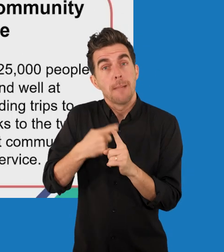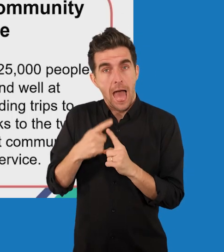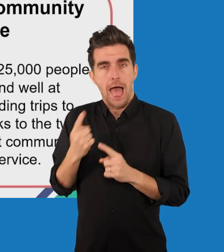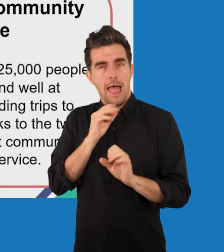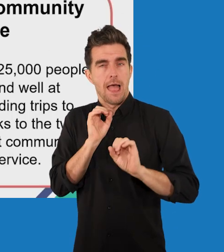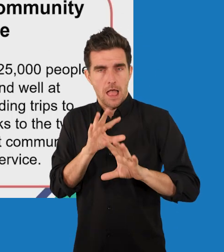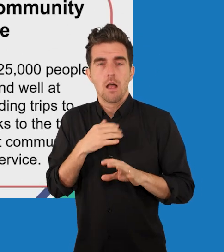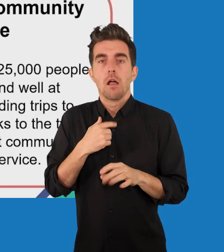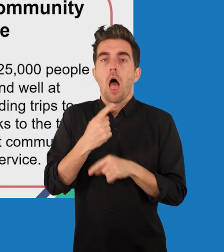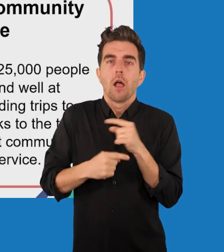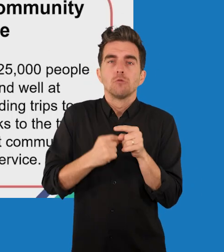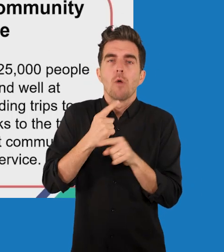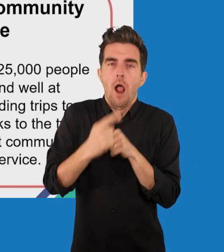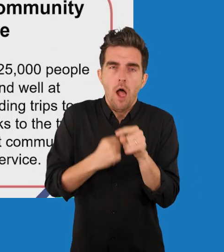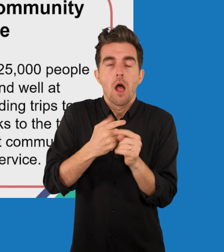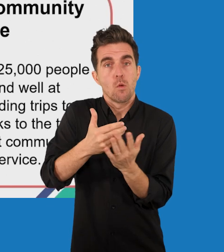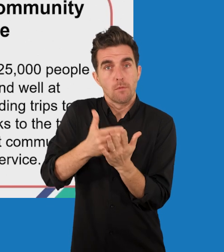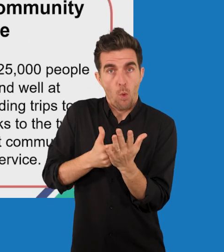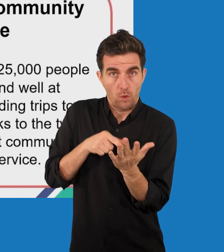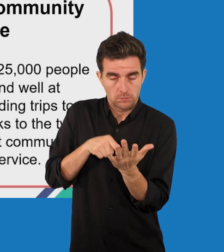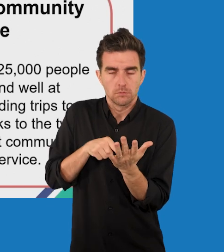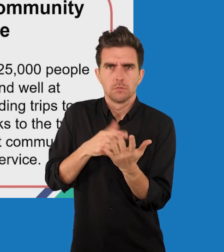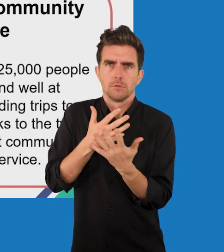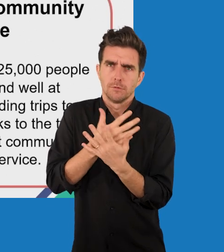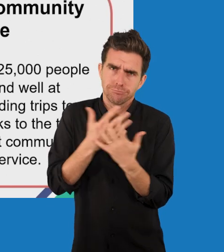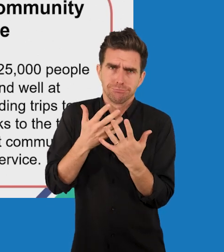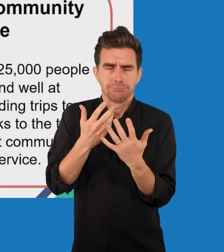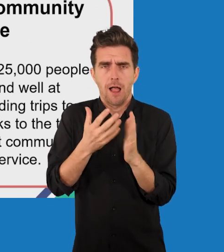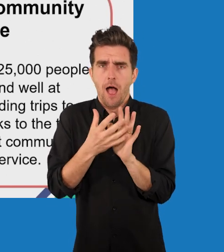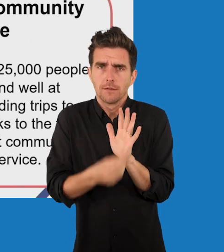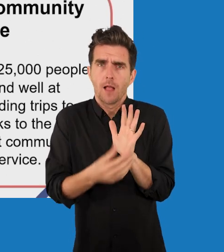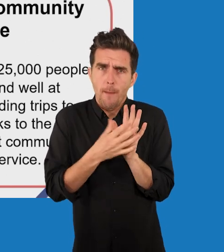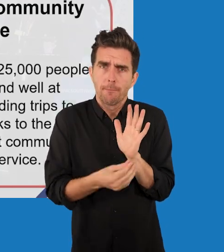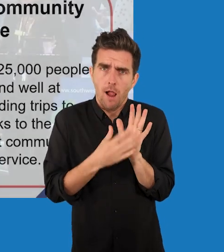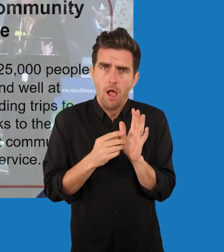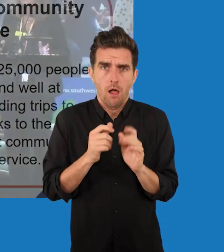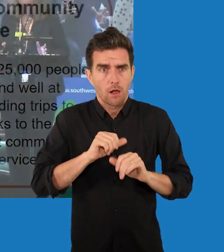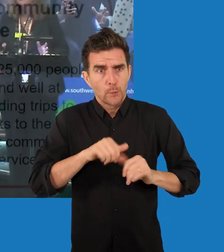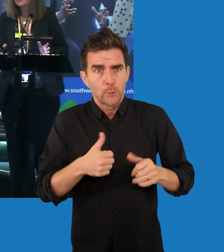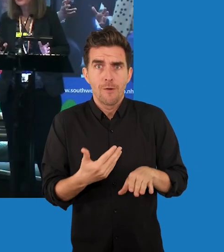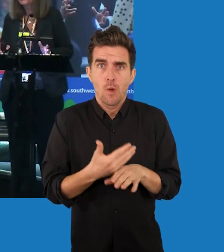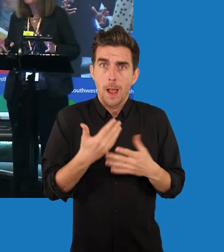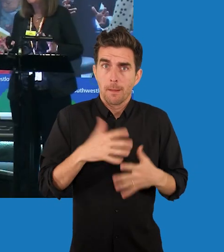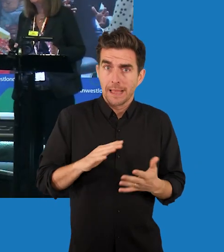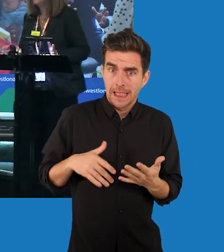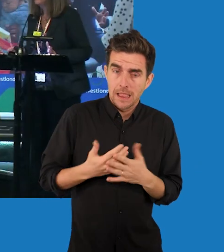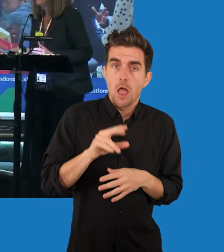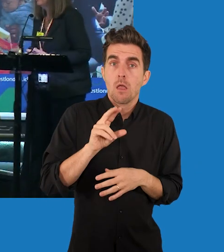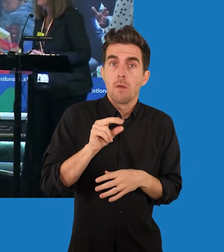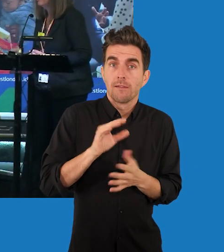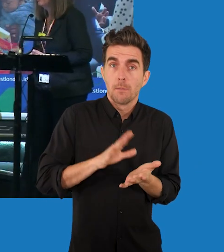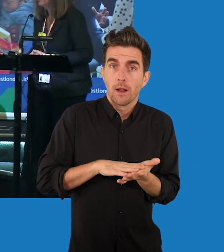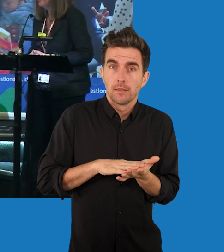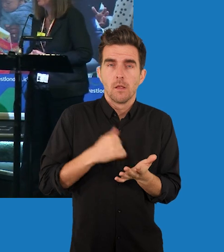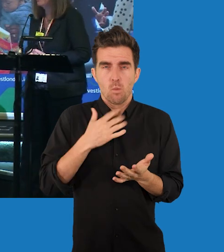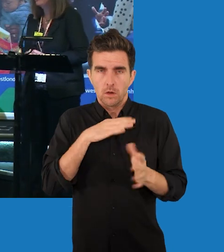So as Mike said, we have got an annual report, and in there's huge amounts of examples of some of the really good work that we've done